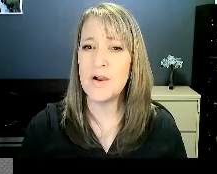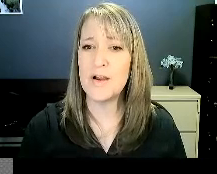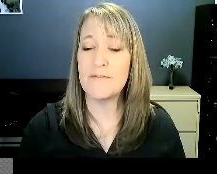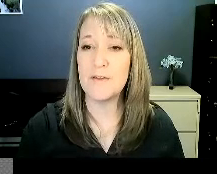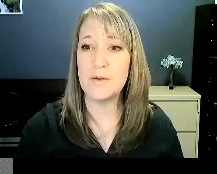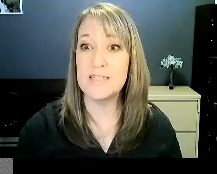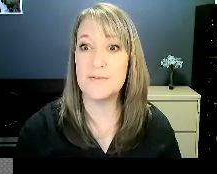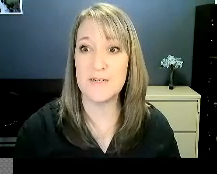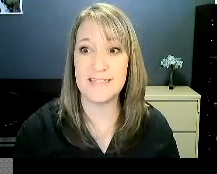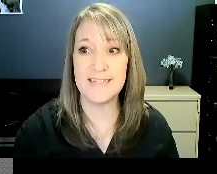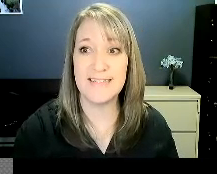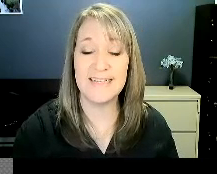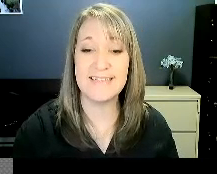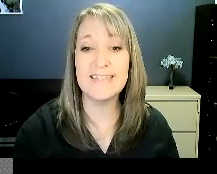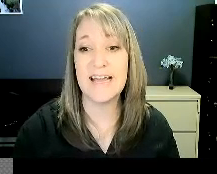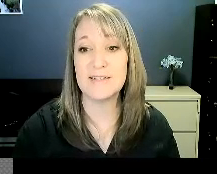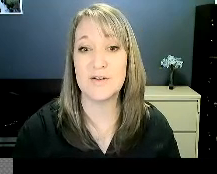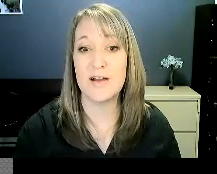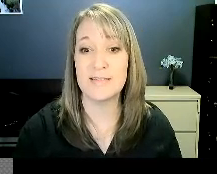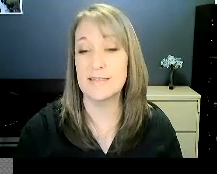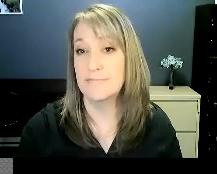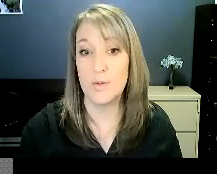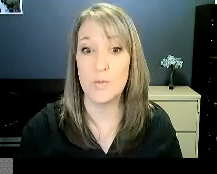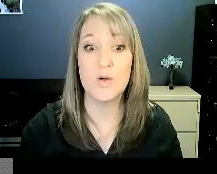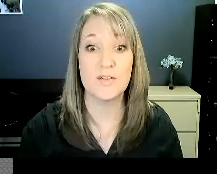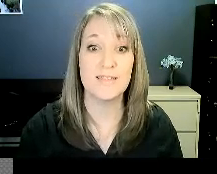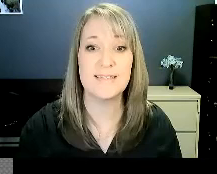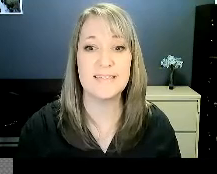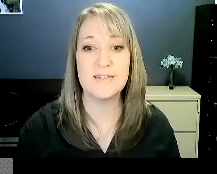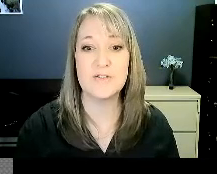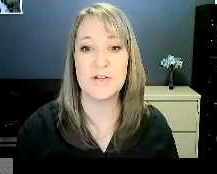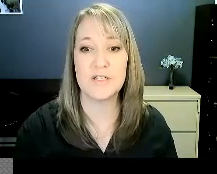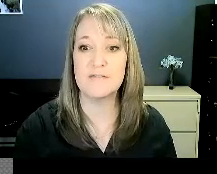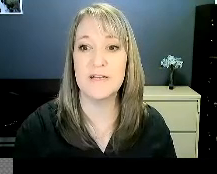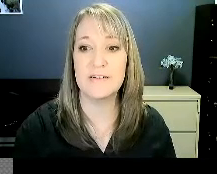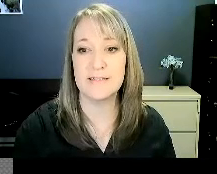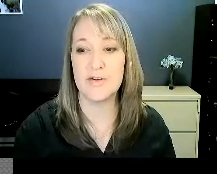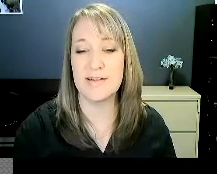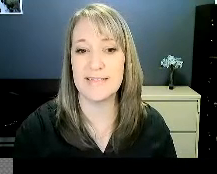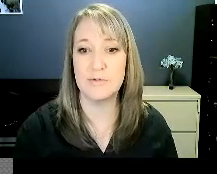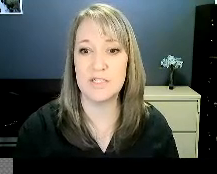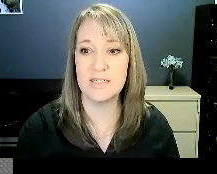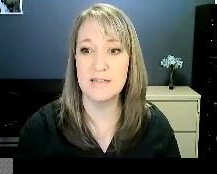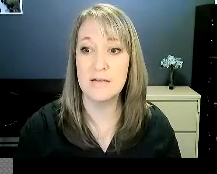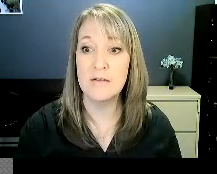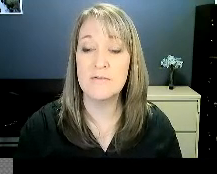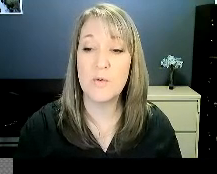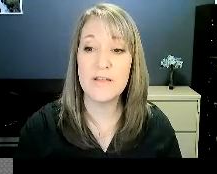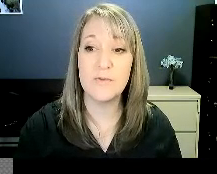there are a few differences in syntax across the world. Sentence structure varies across